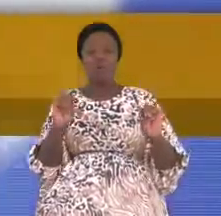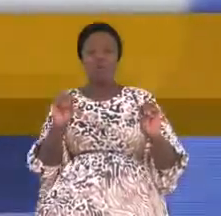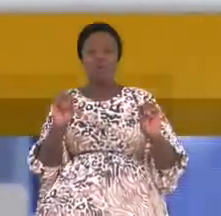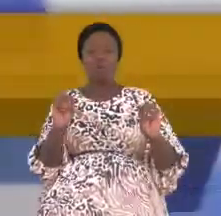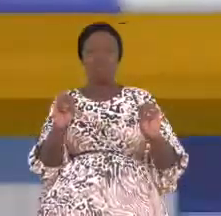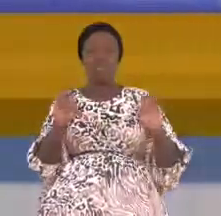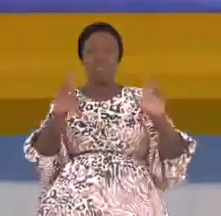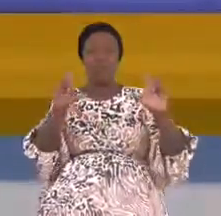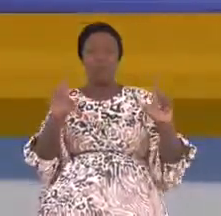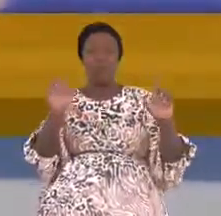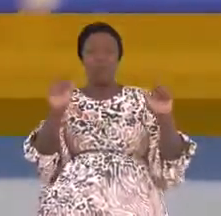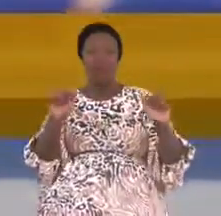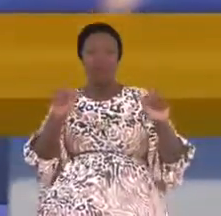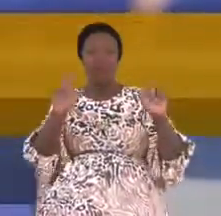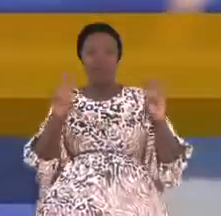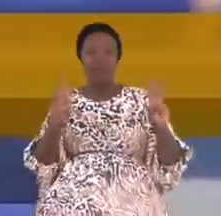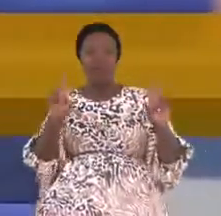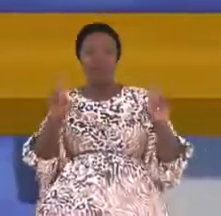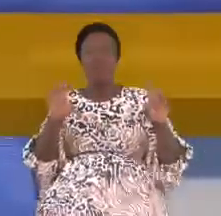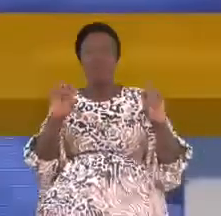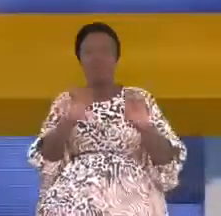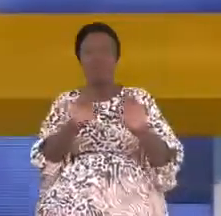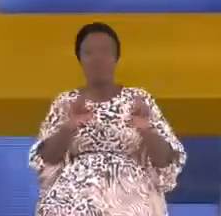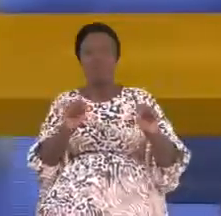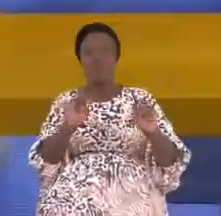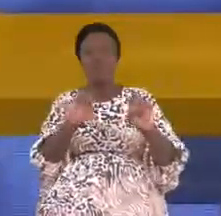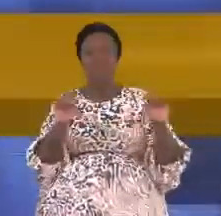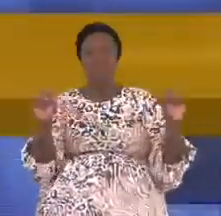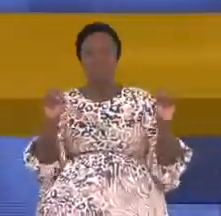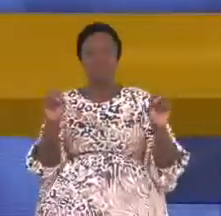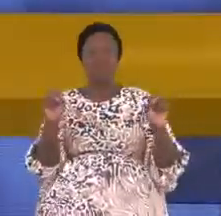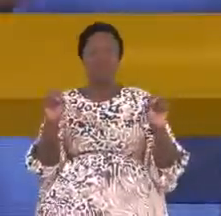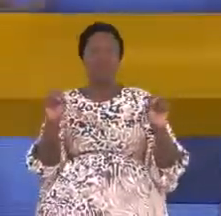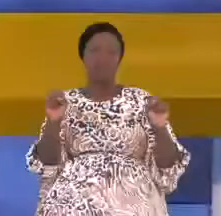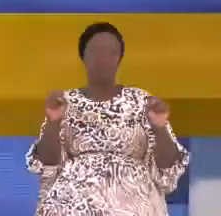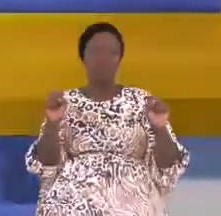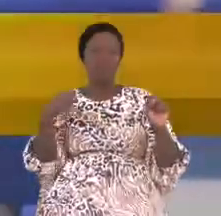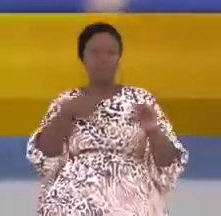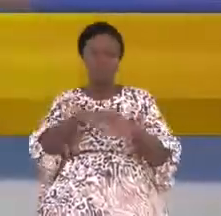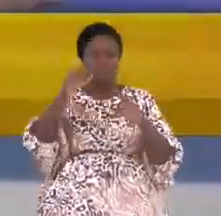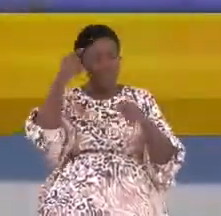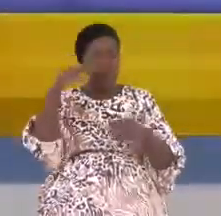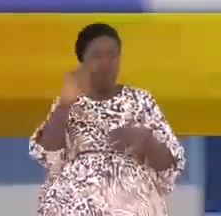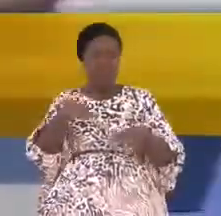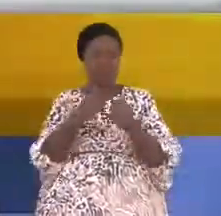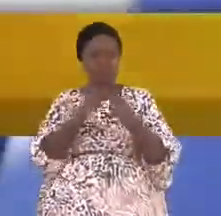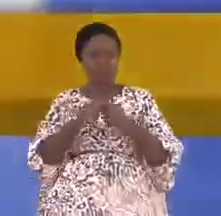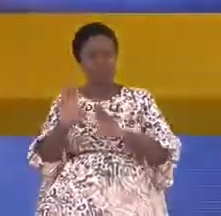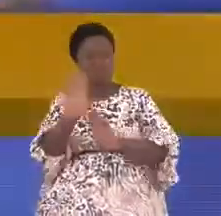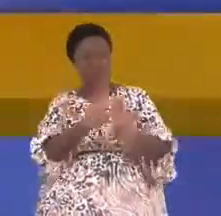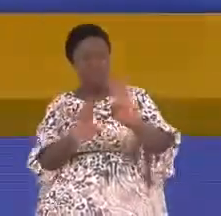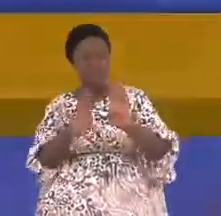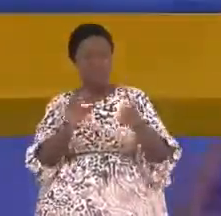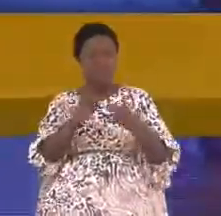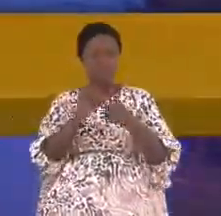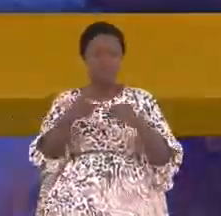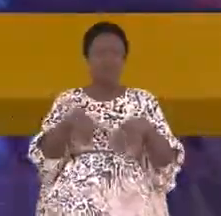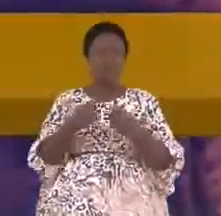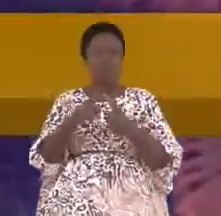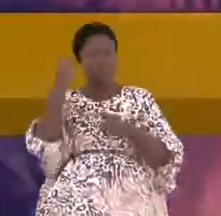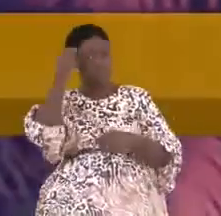how to live how to talk how to think how to behave we were lawless